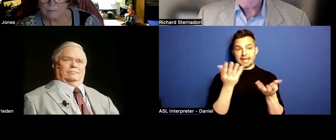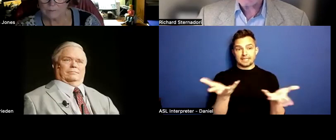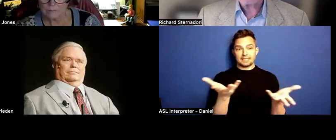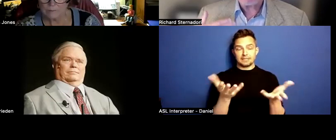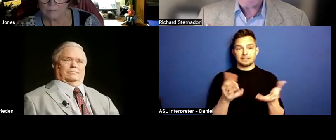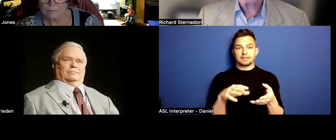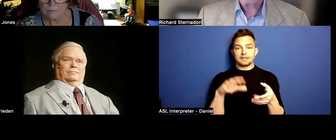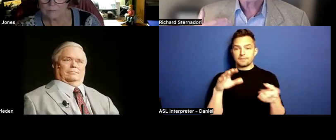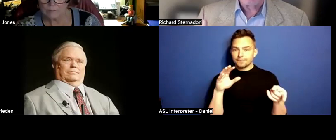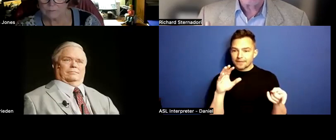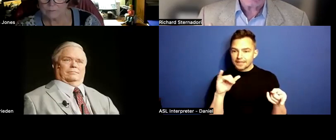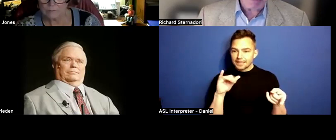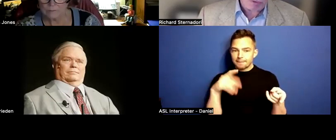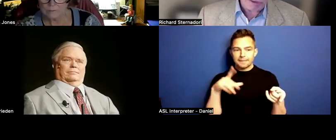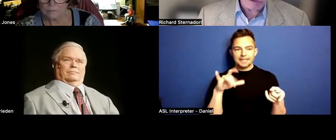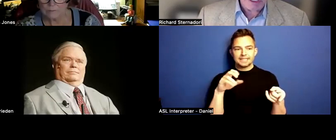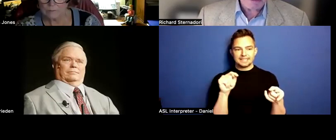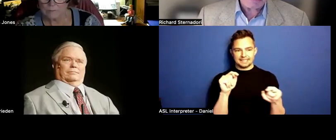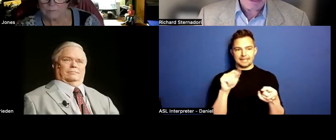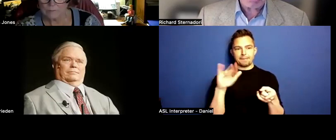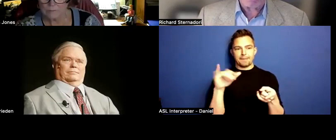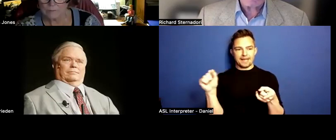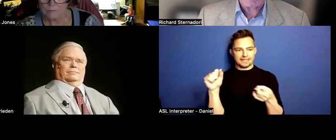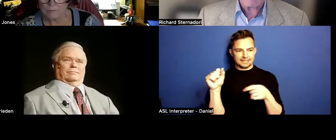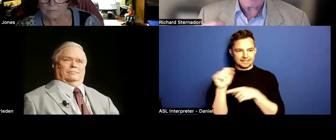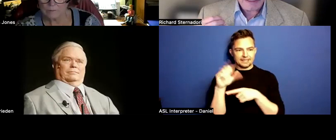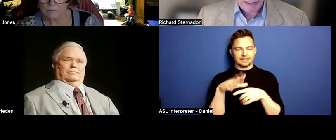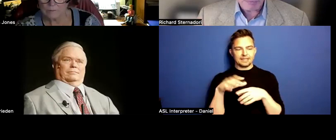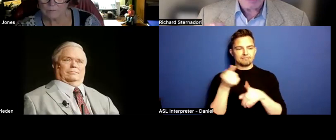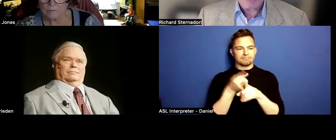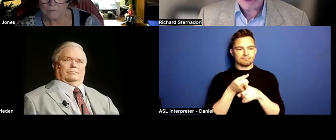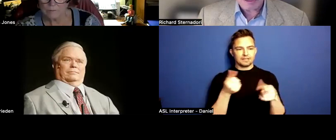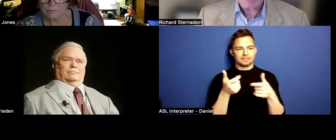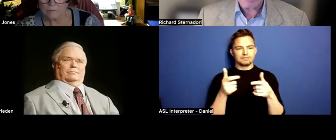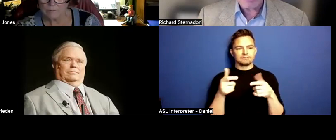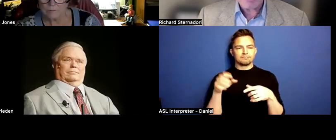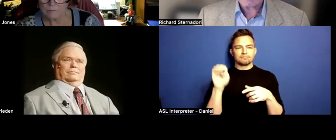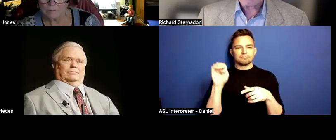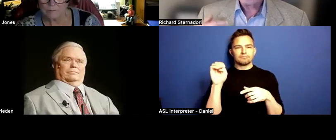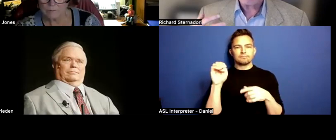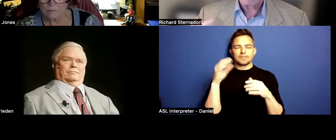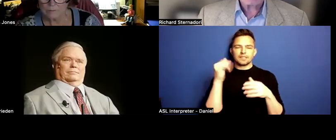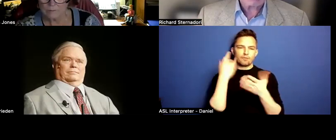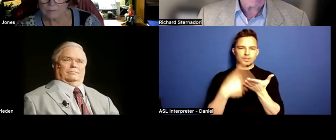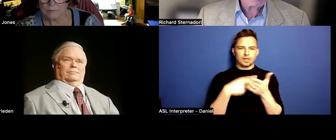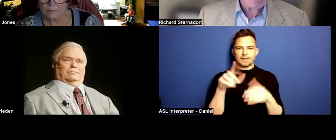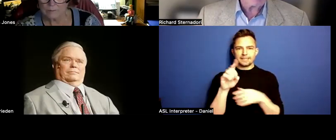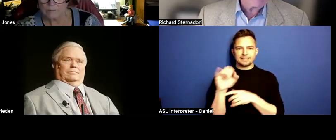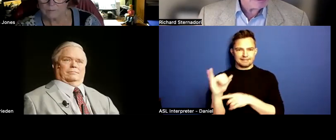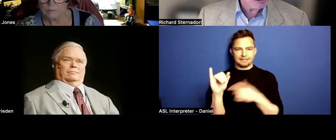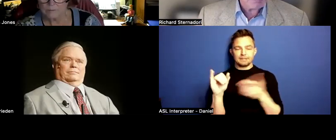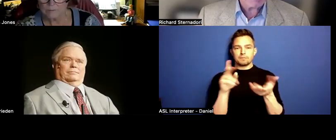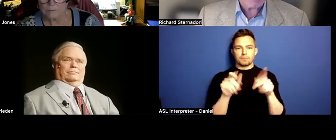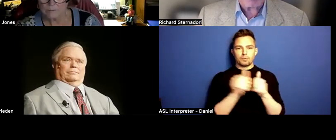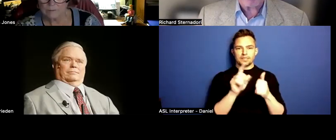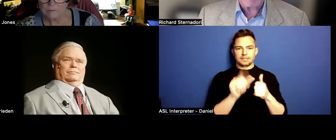Implicit biases impact the largest minority in the United States when we talk about equity, diversity, and inclusiveness. People with disabilities are